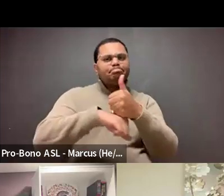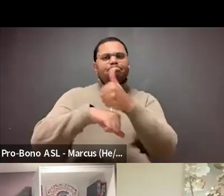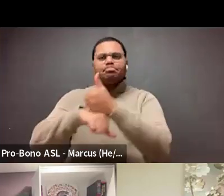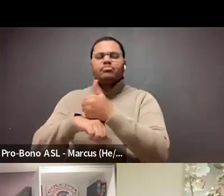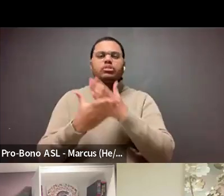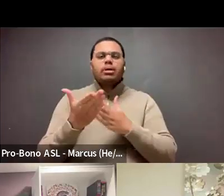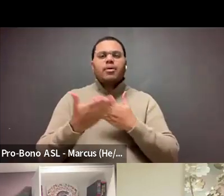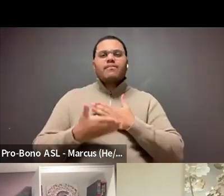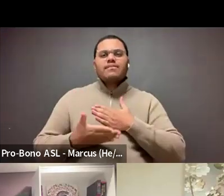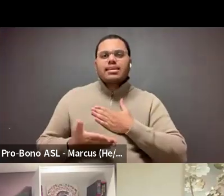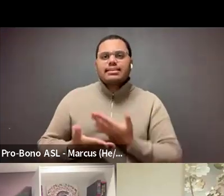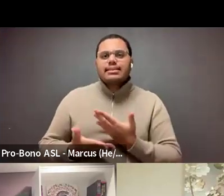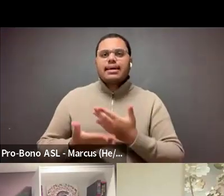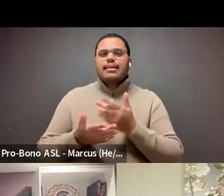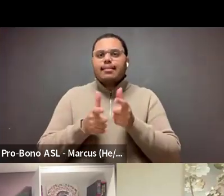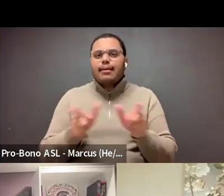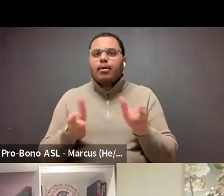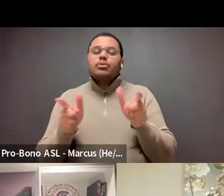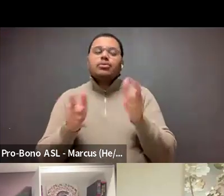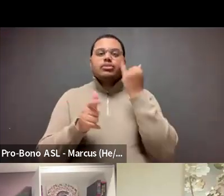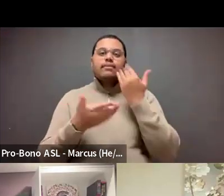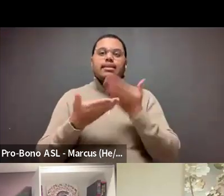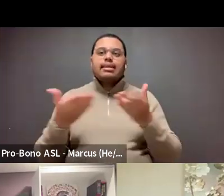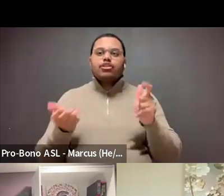consent language so that if things needed to shift,